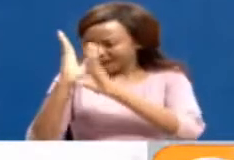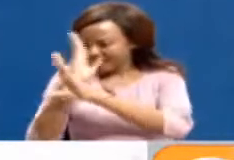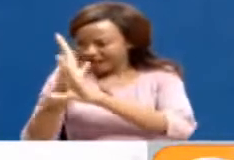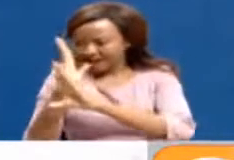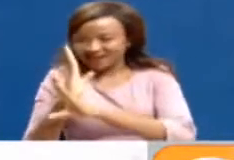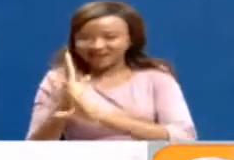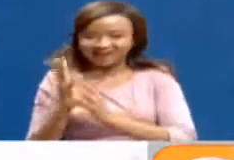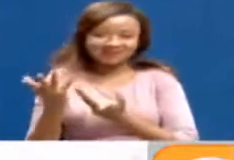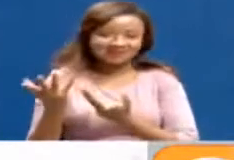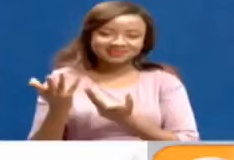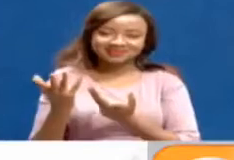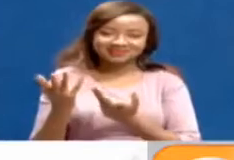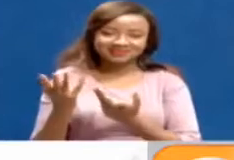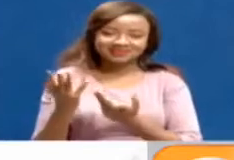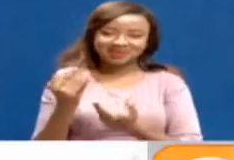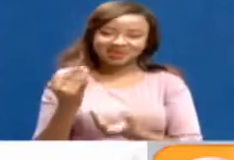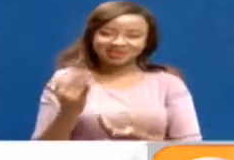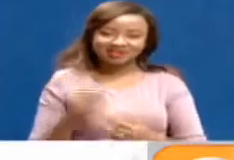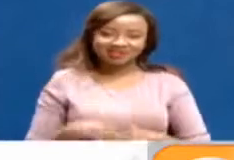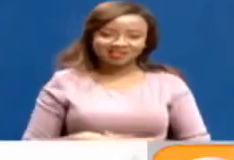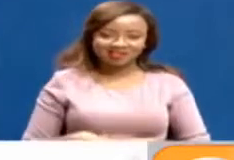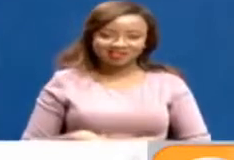of need.